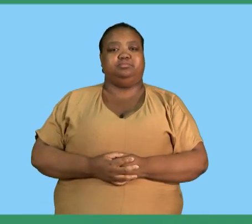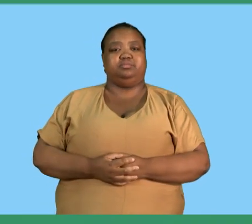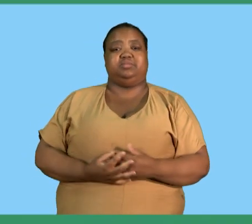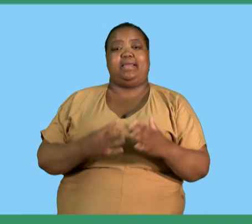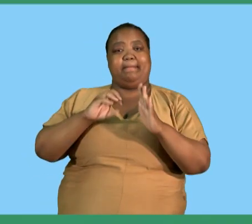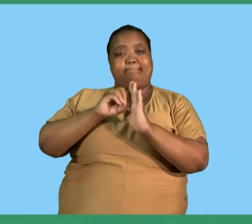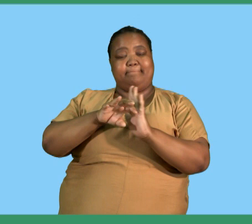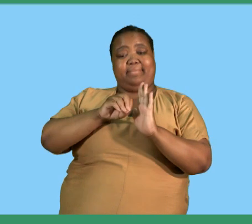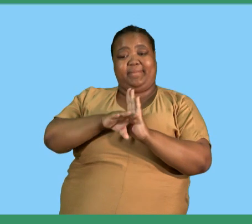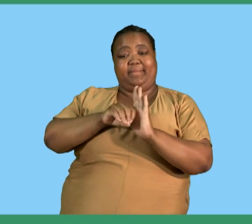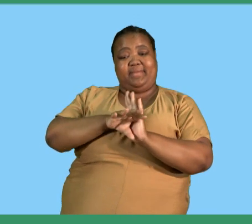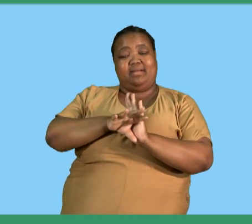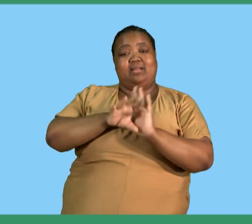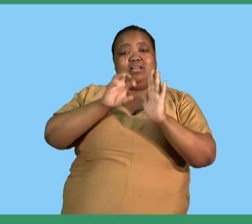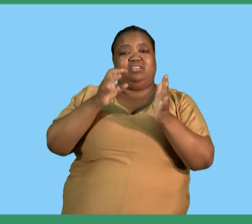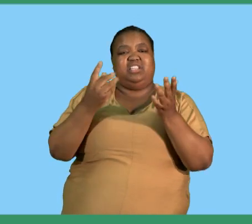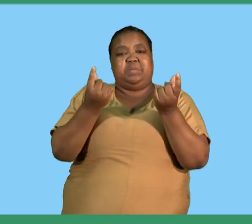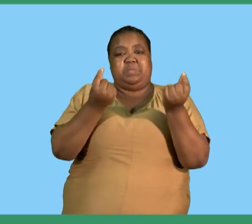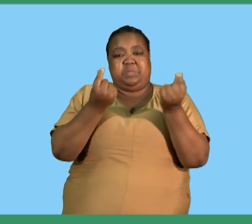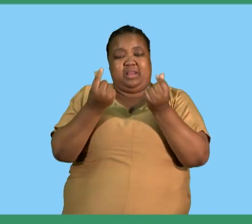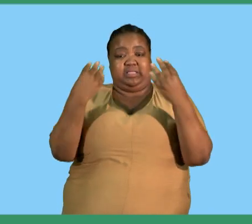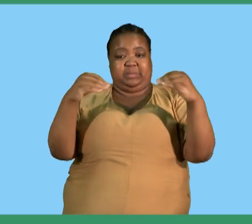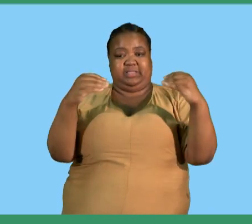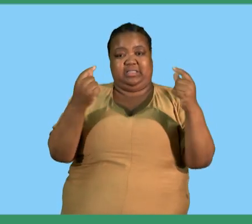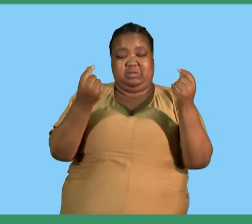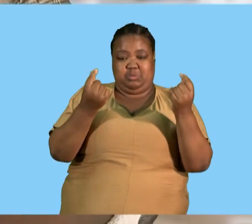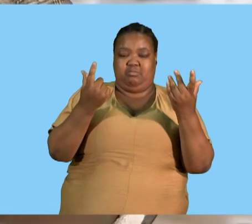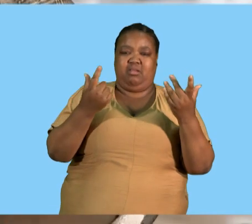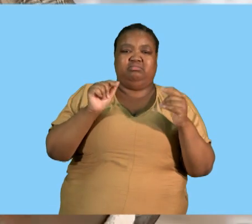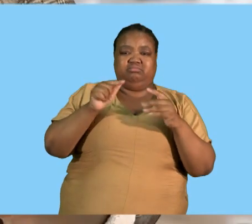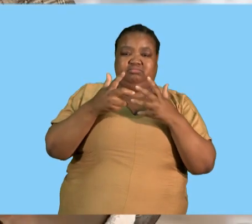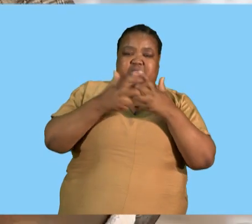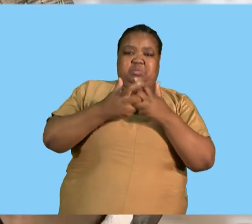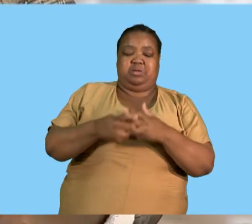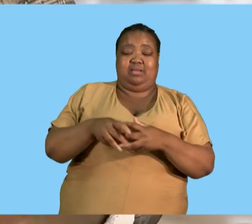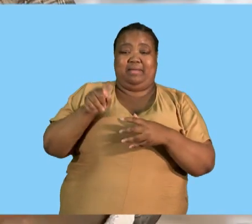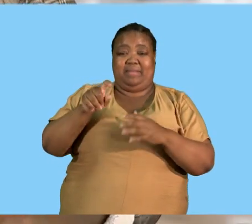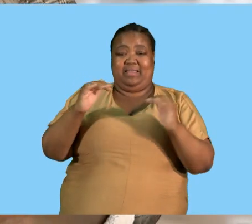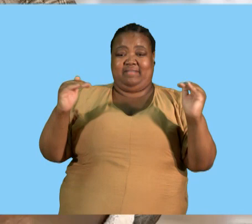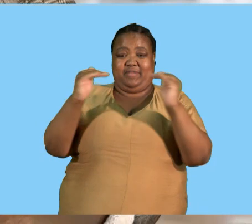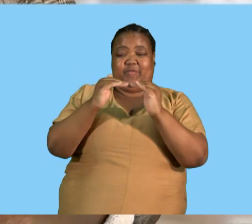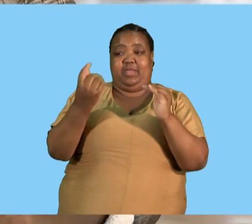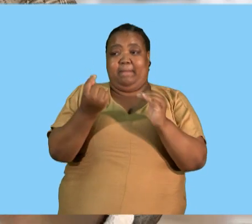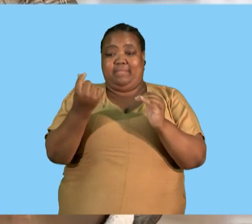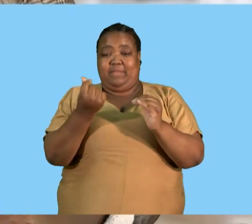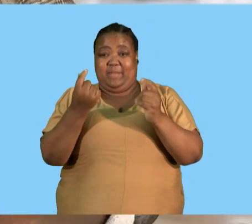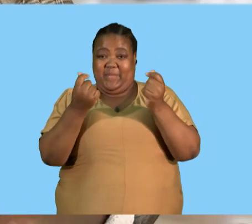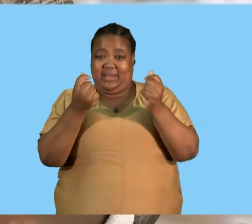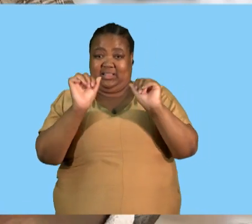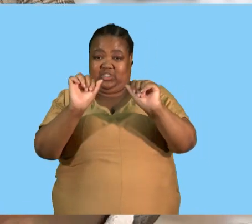for goods and services. Fair or market-related. Don't be ridiculous in your charging